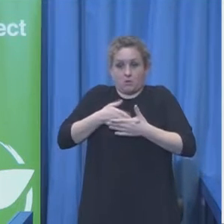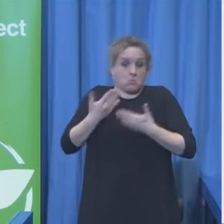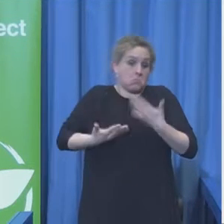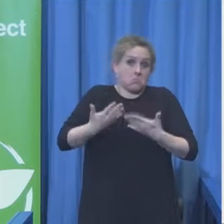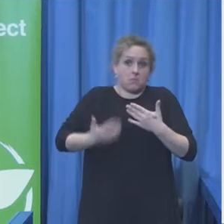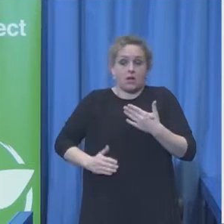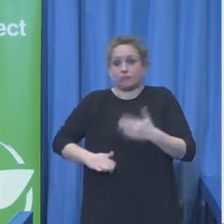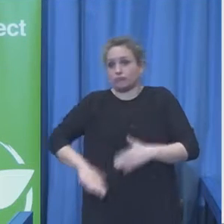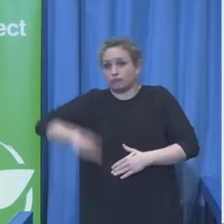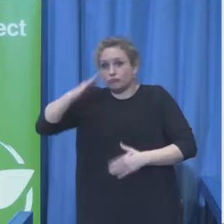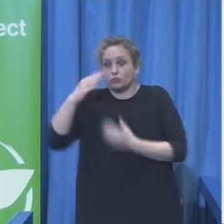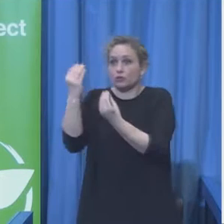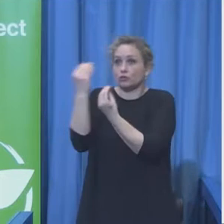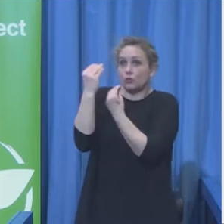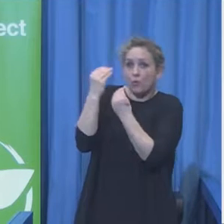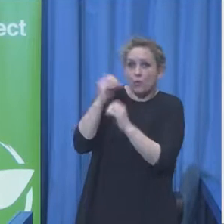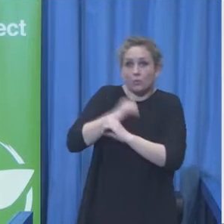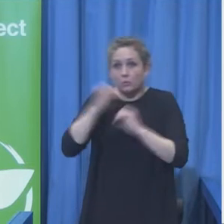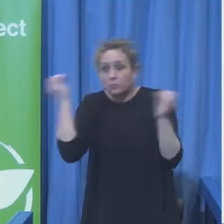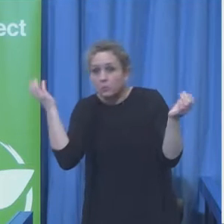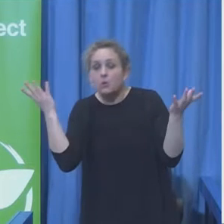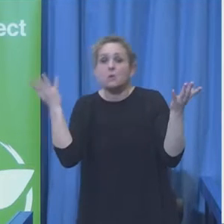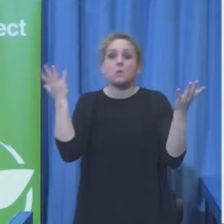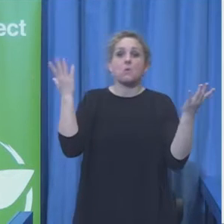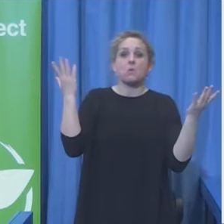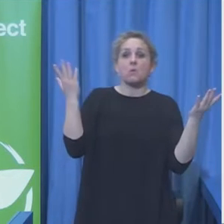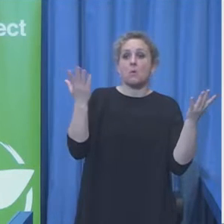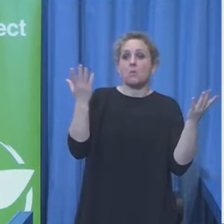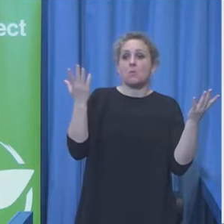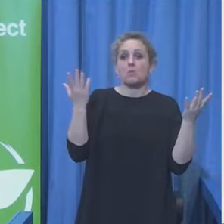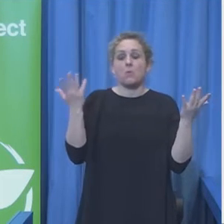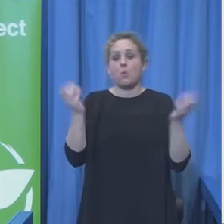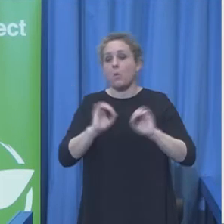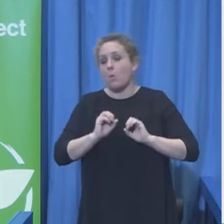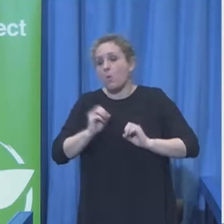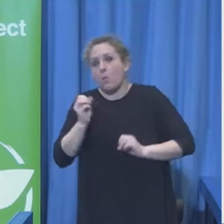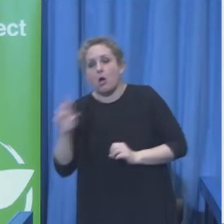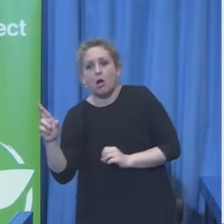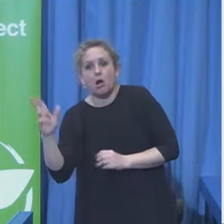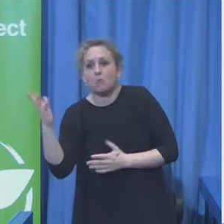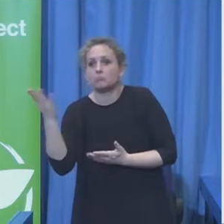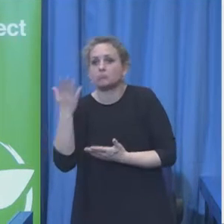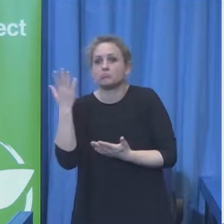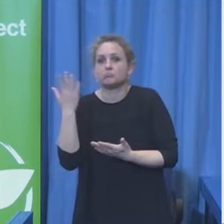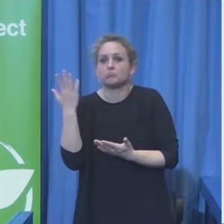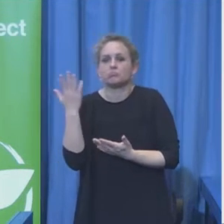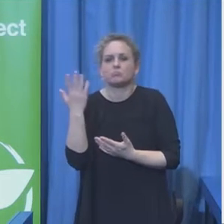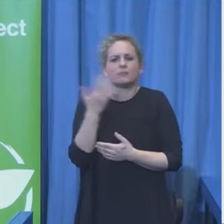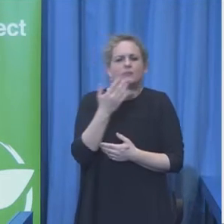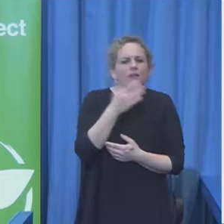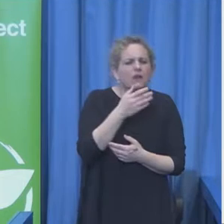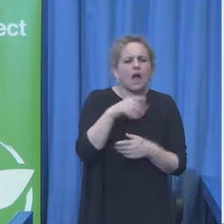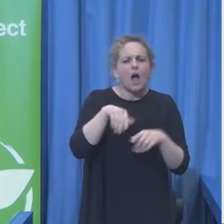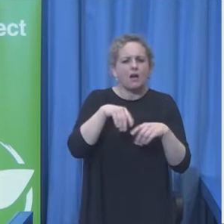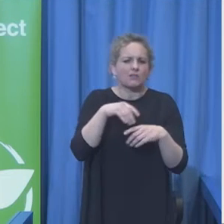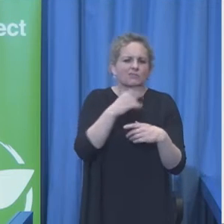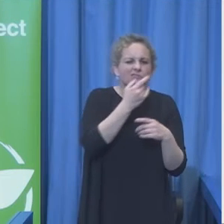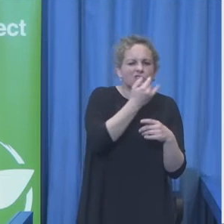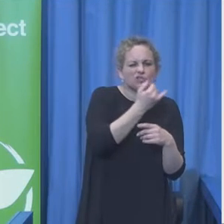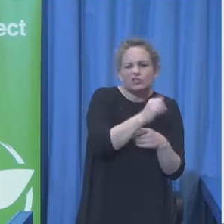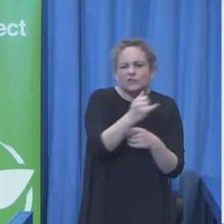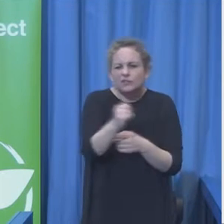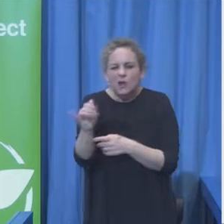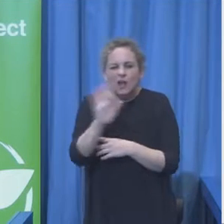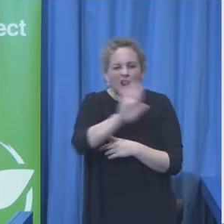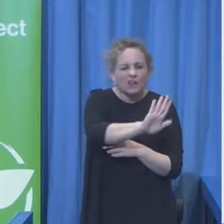barriers, particularly in accessing vocational training and the ability to